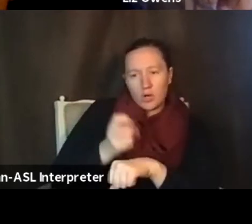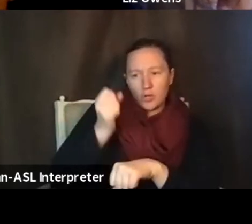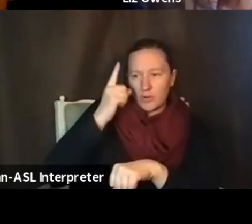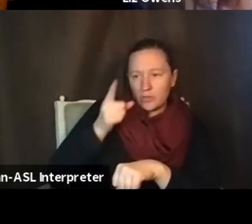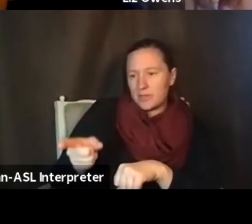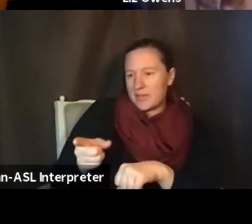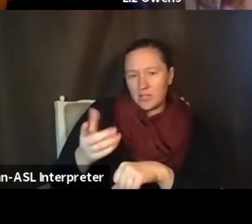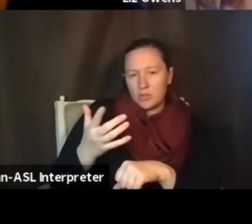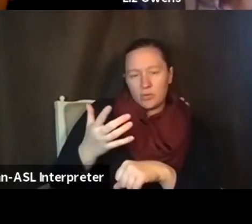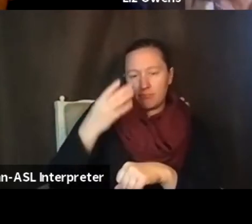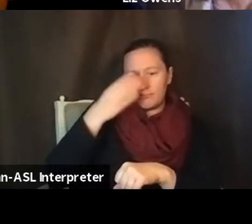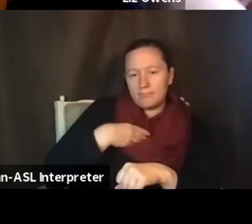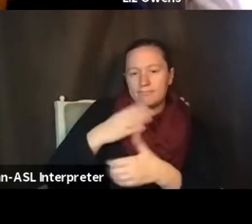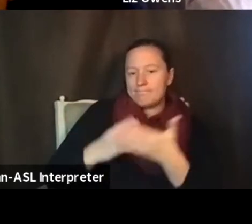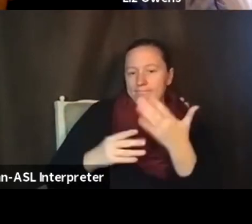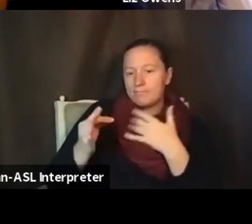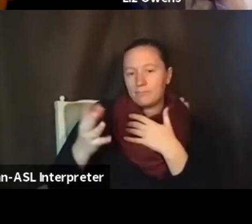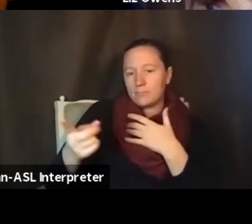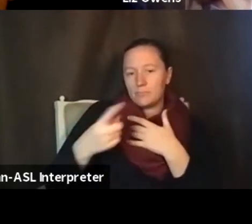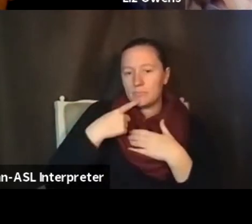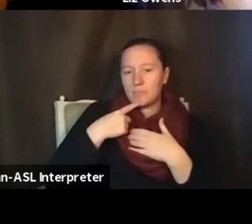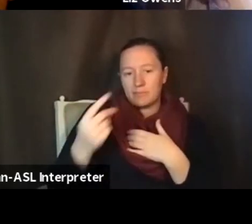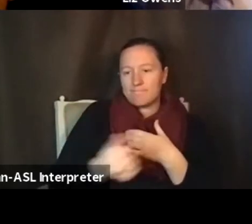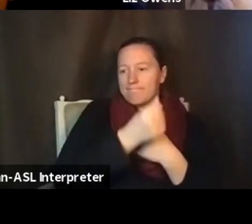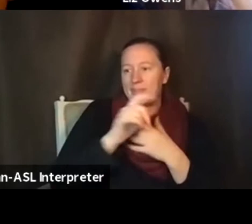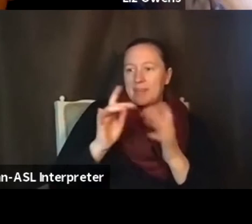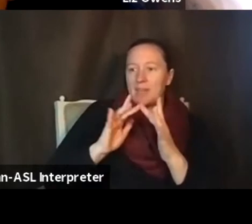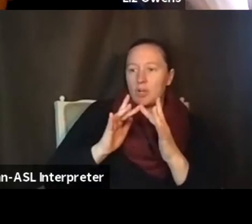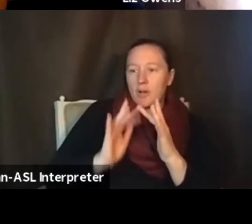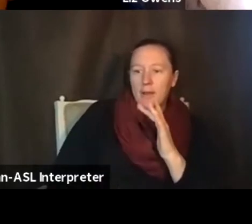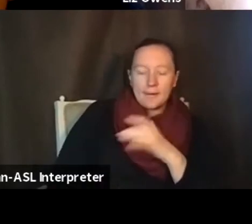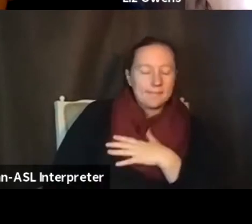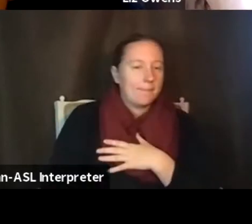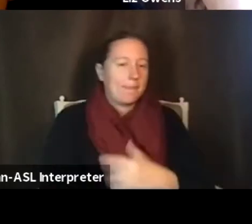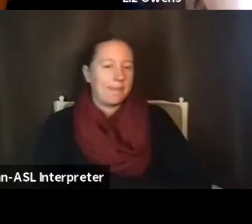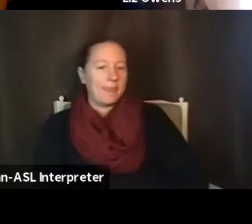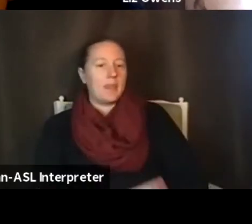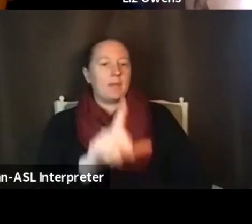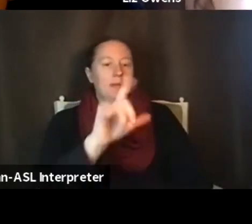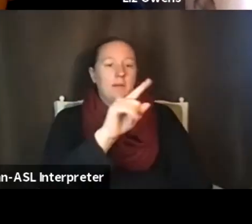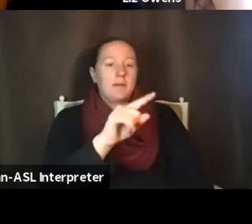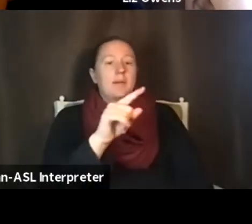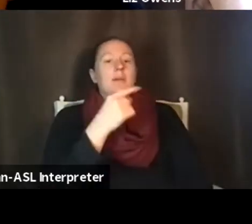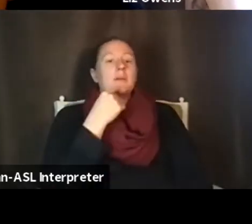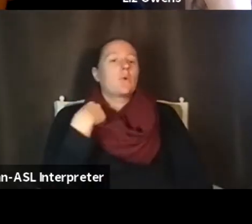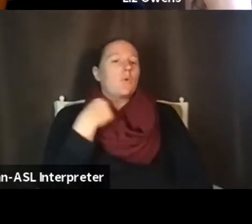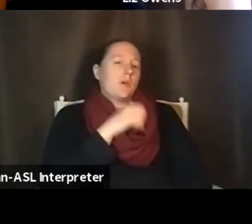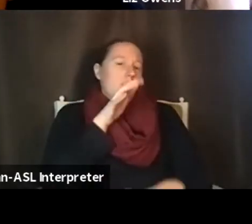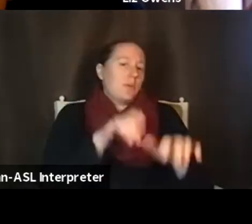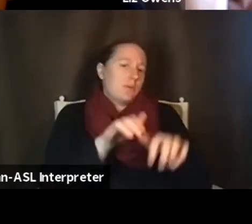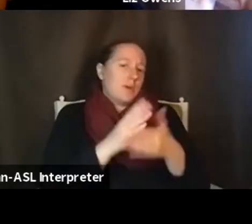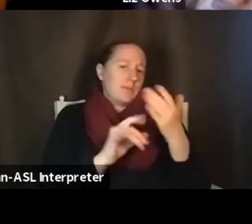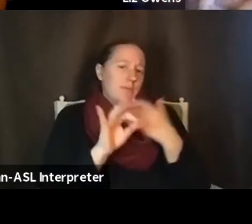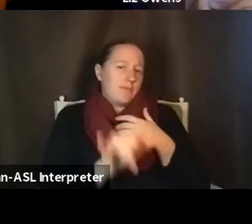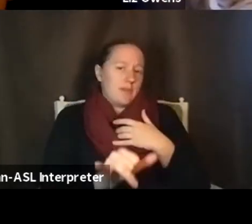certain points. Sorry, darn internet, huh? So we will, we can type some of that out too.